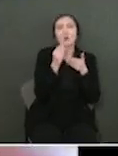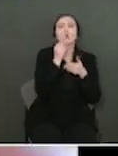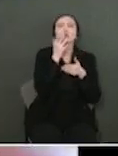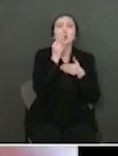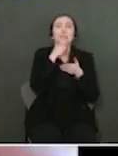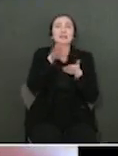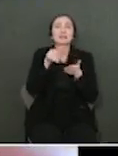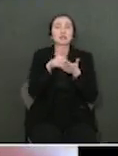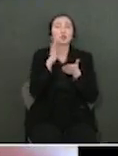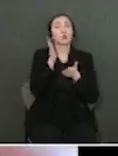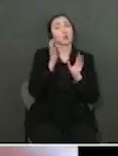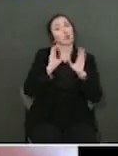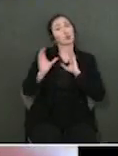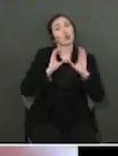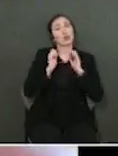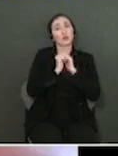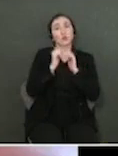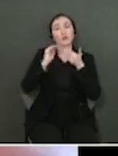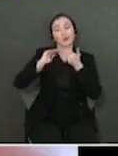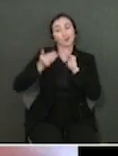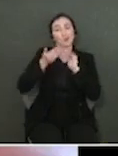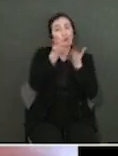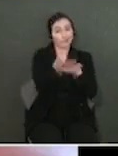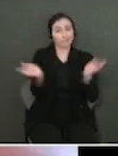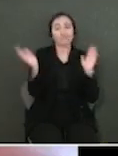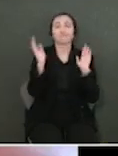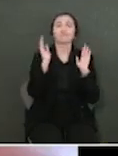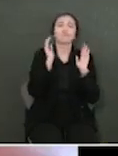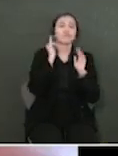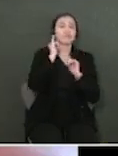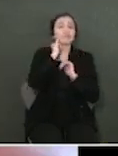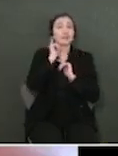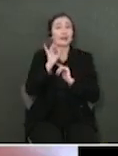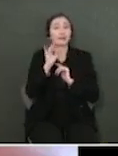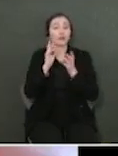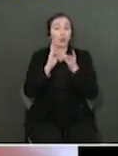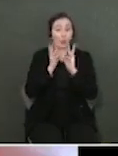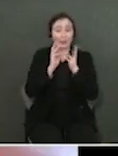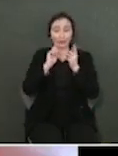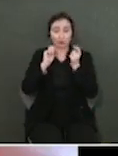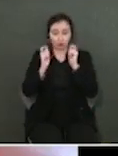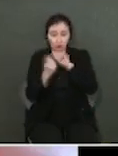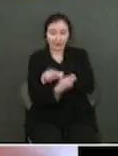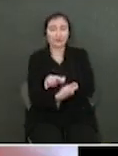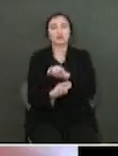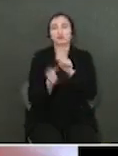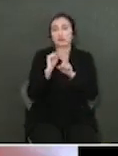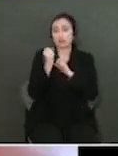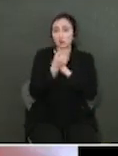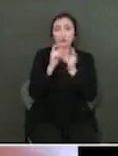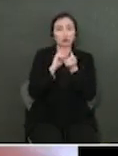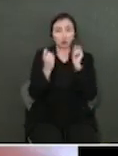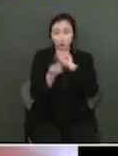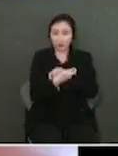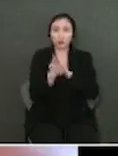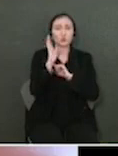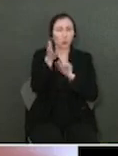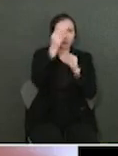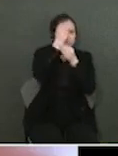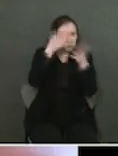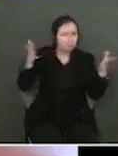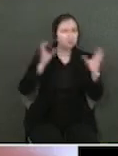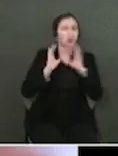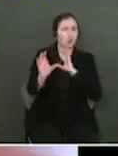partners across the community as conditions change, and as our situation changes. We will be updating our